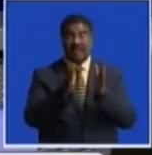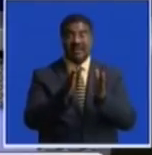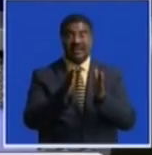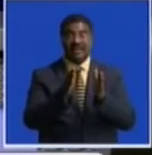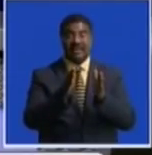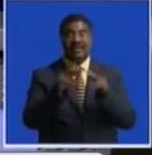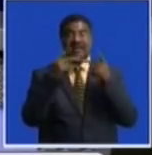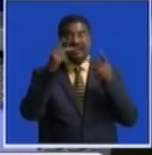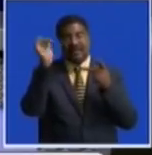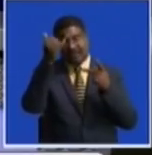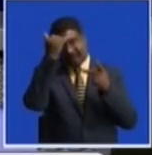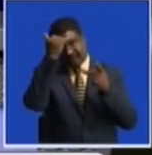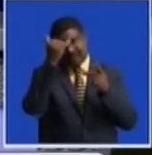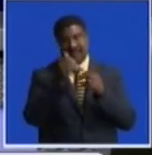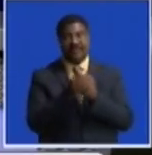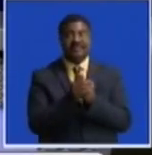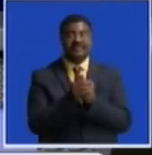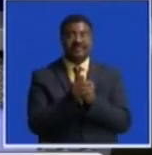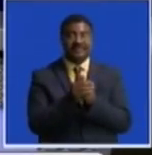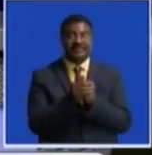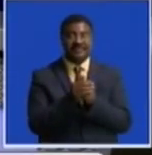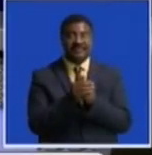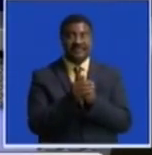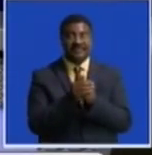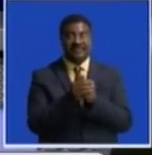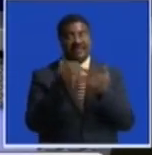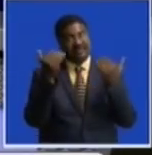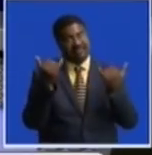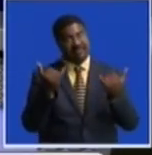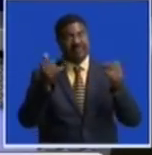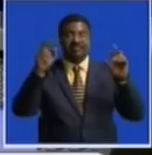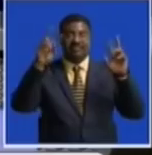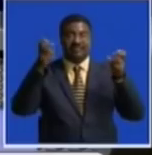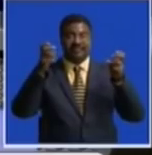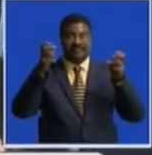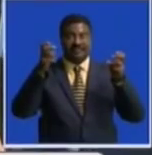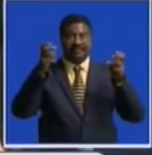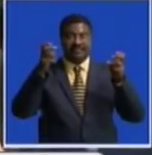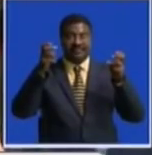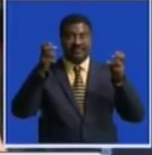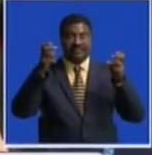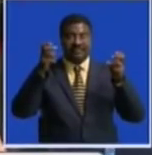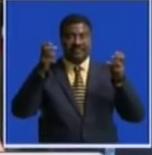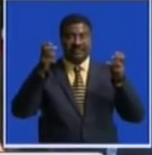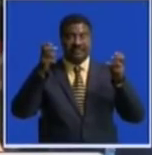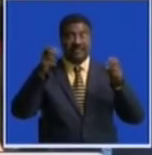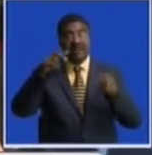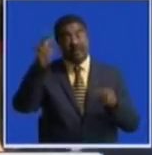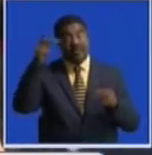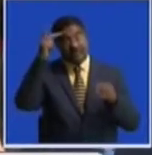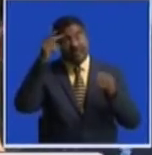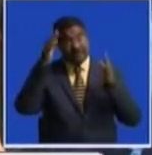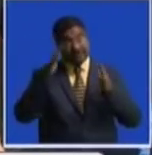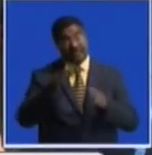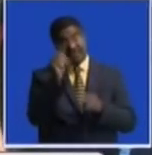this evening is Pastor Johannes Getan. Top stories in the news. Veteran